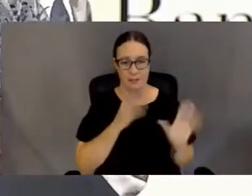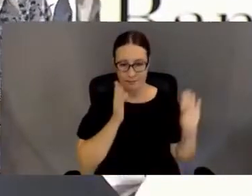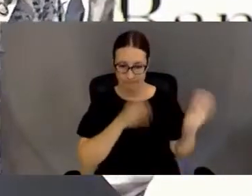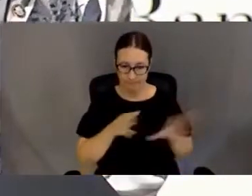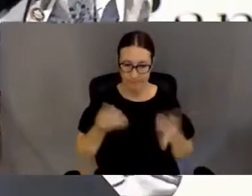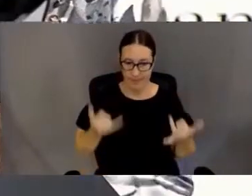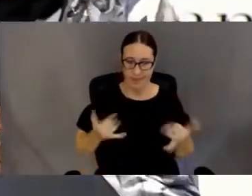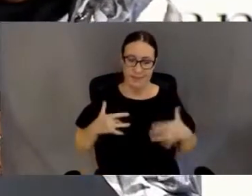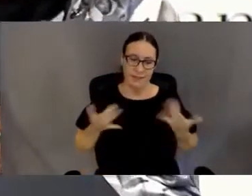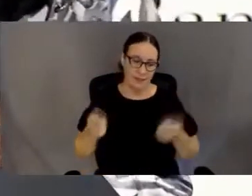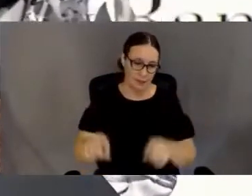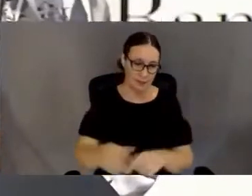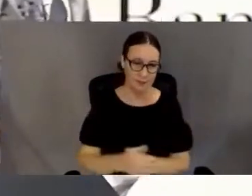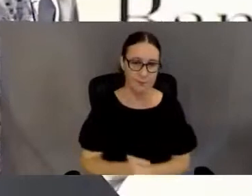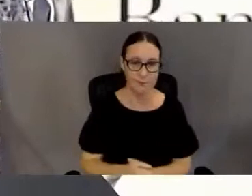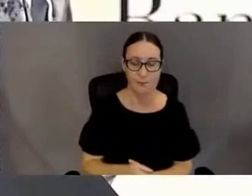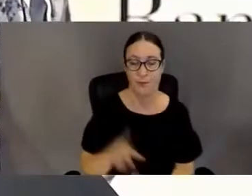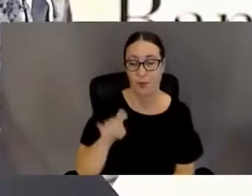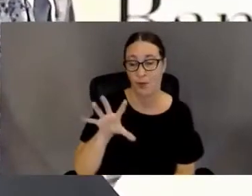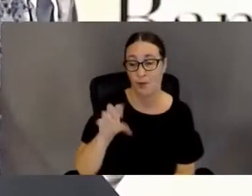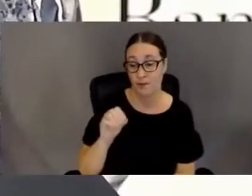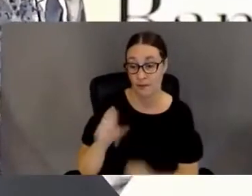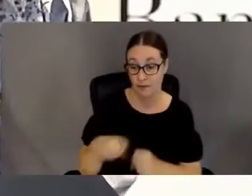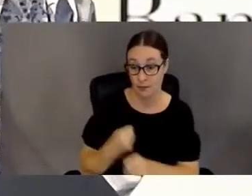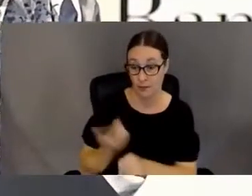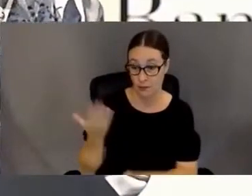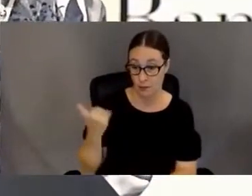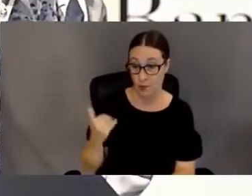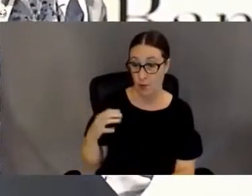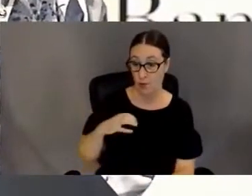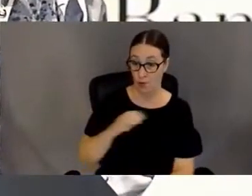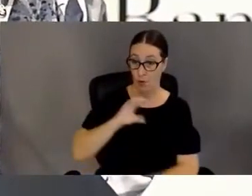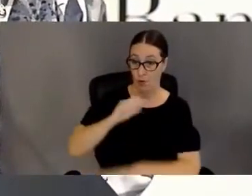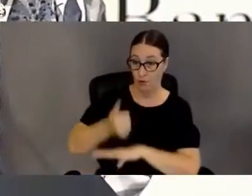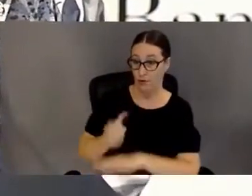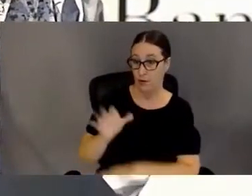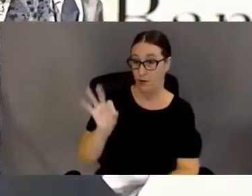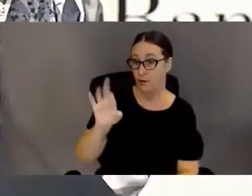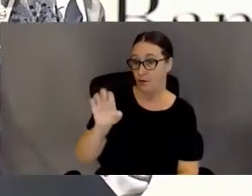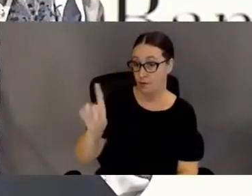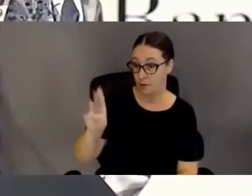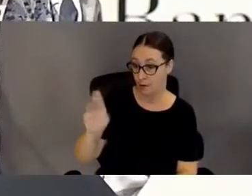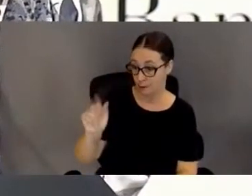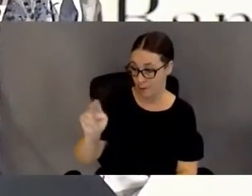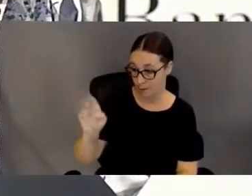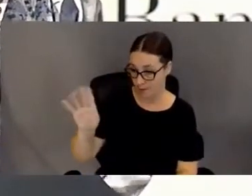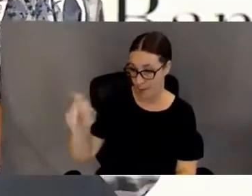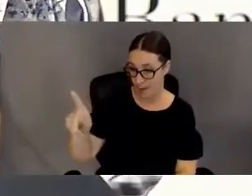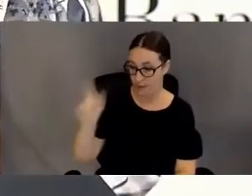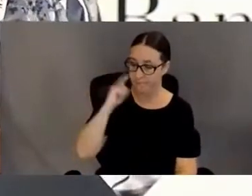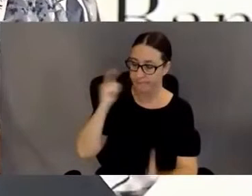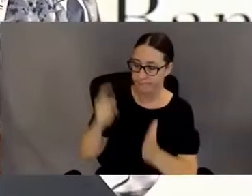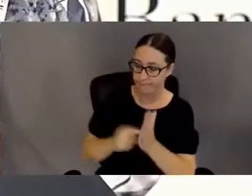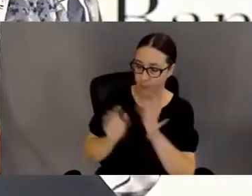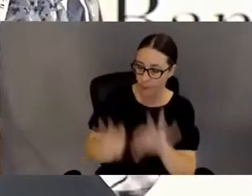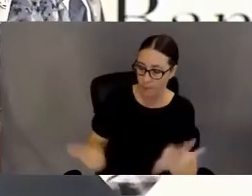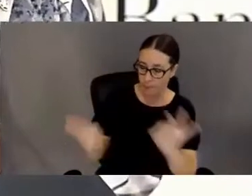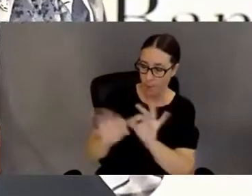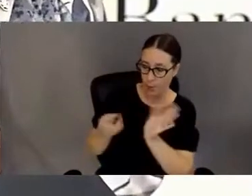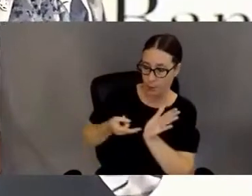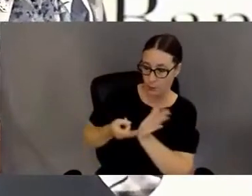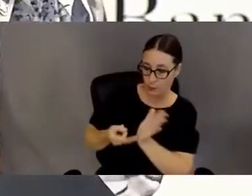157 years ago, Congress established the Freedman's Bank in recognition of a fundamental truth, that our